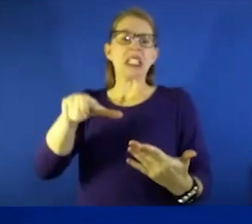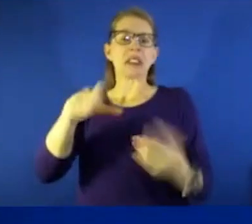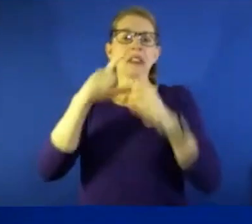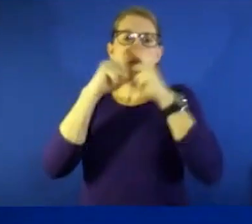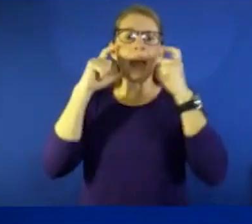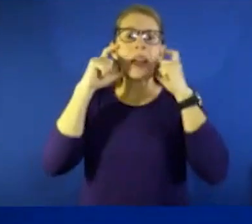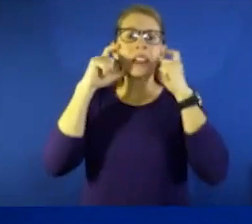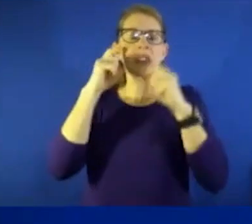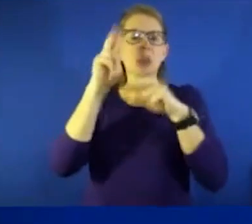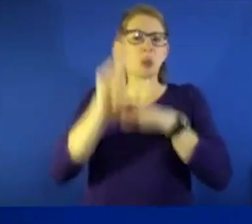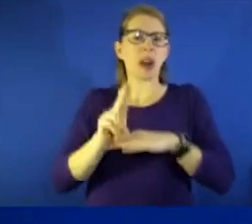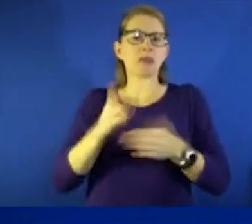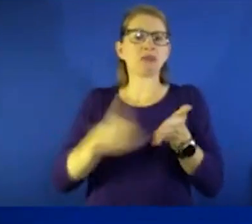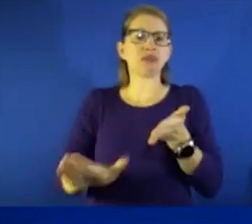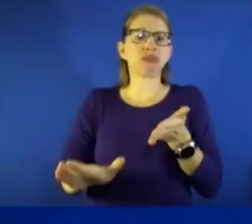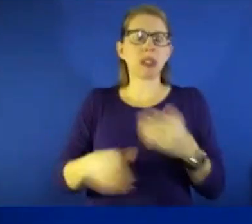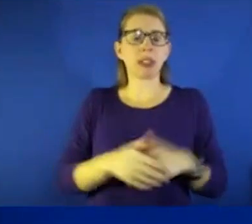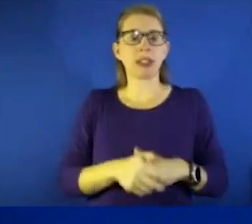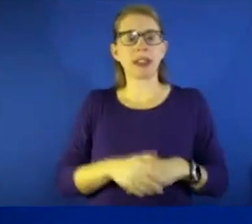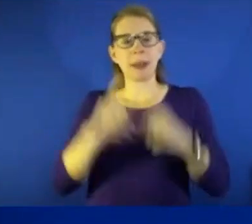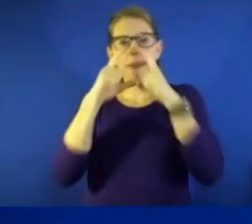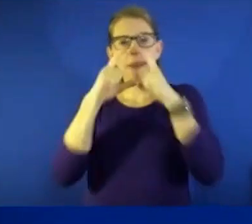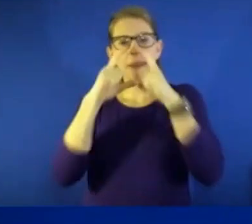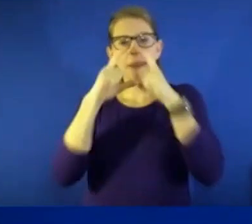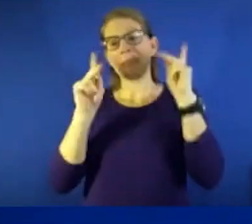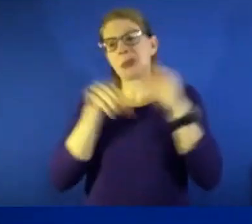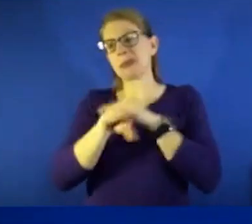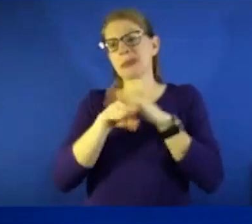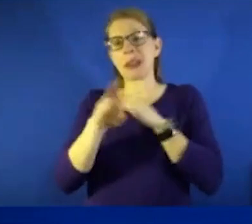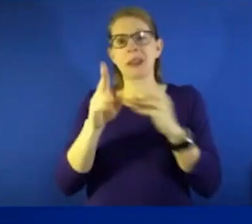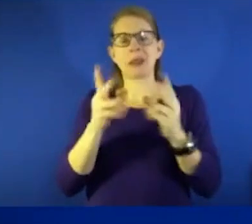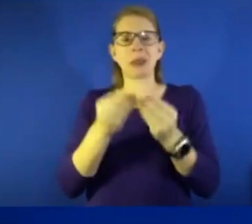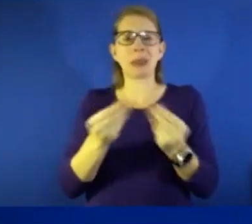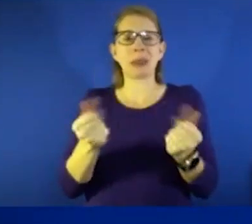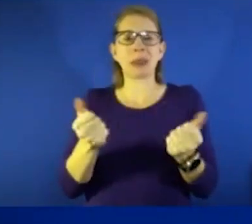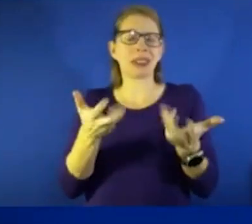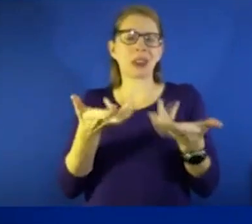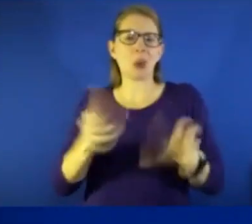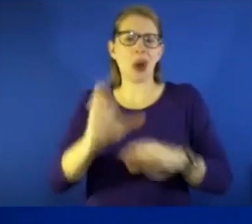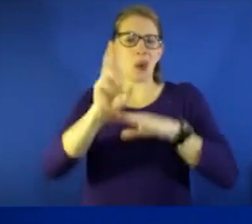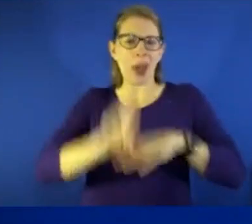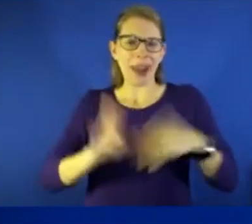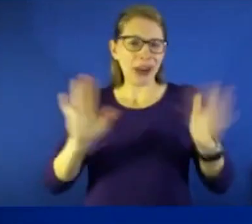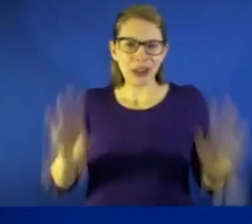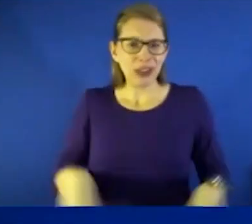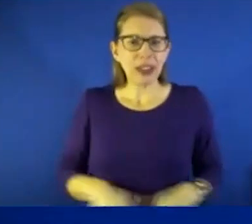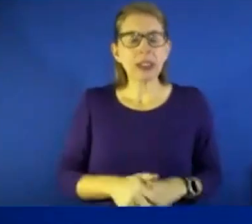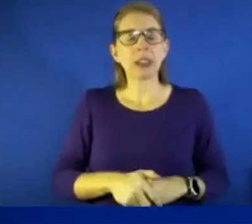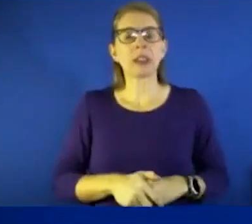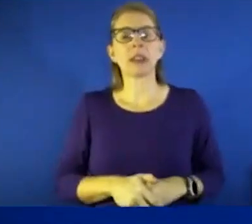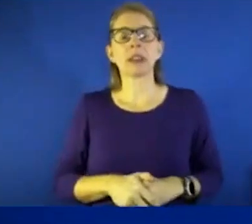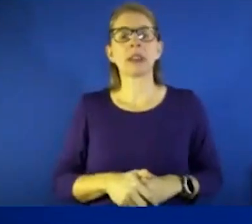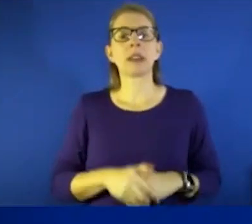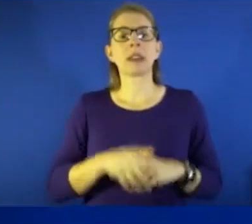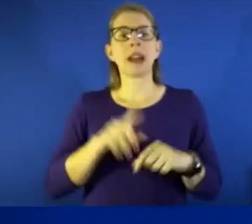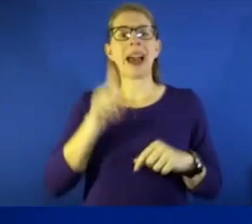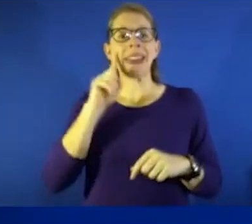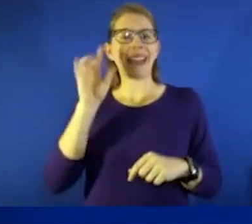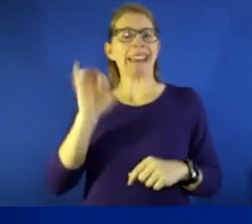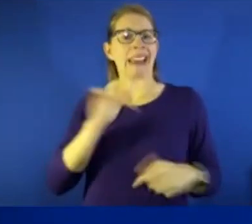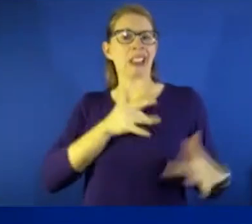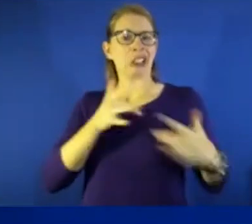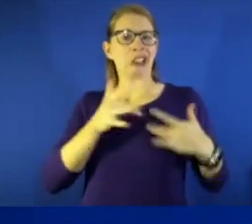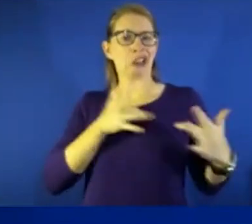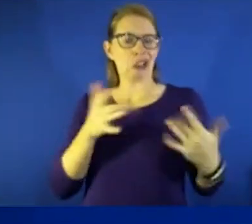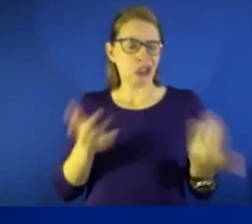the wane, right? Mm-hmm. You can see it when you go into places. So I think that's a concern. We felt like people were